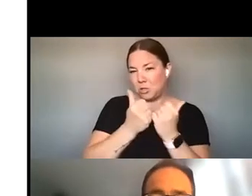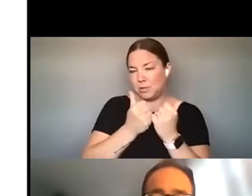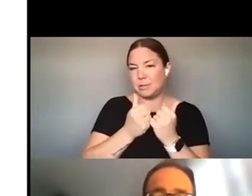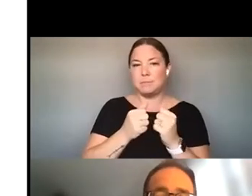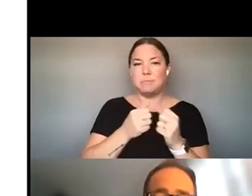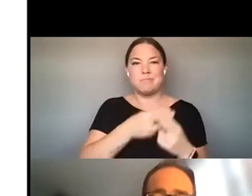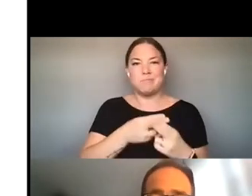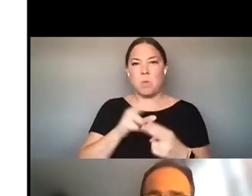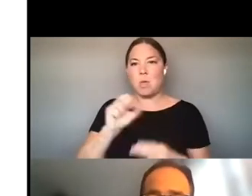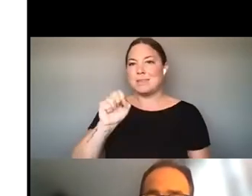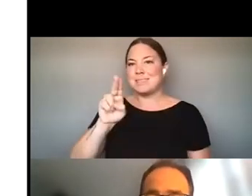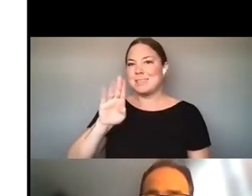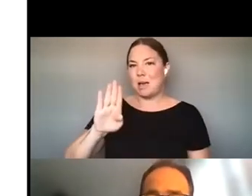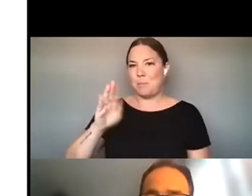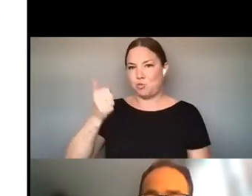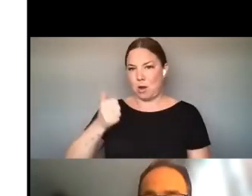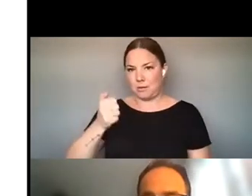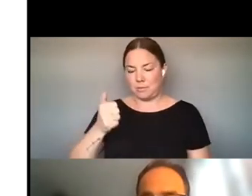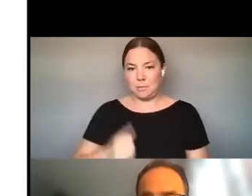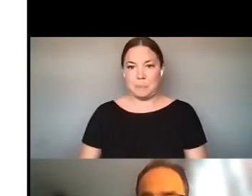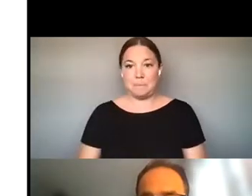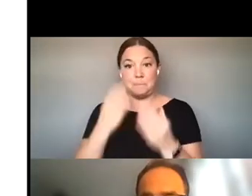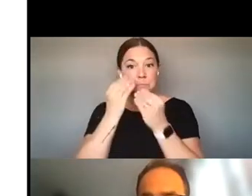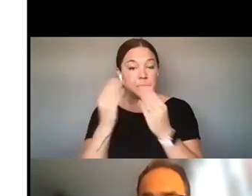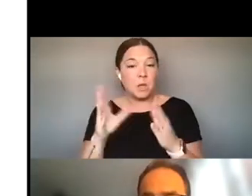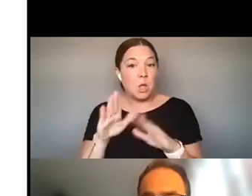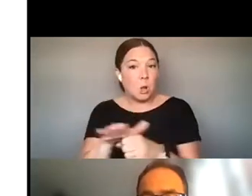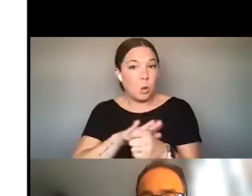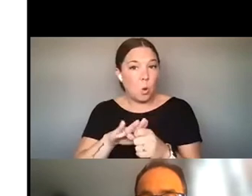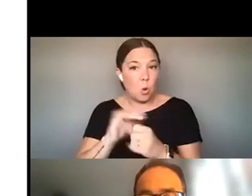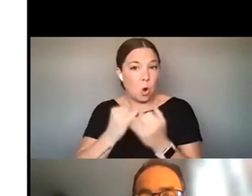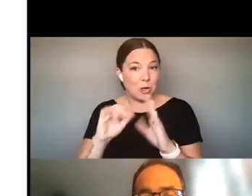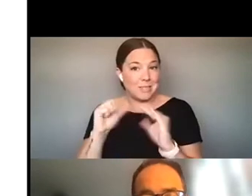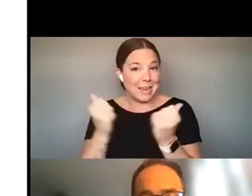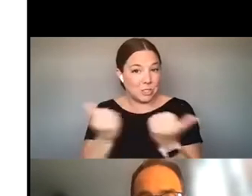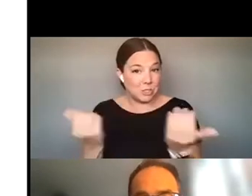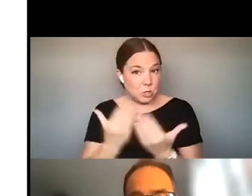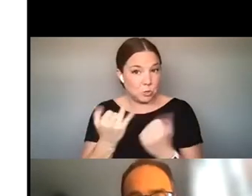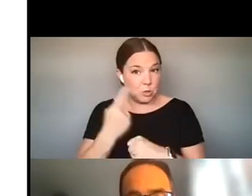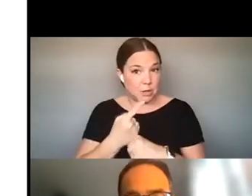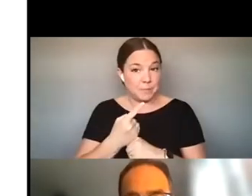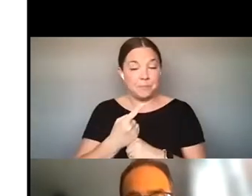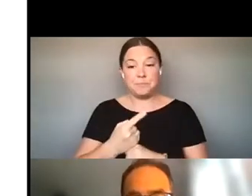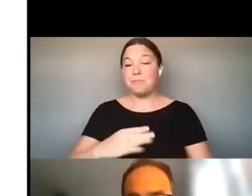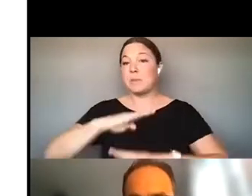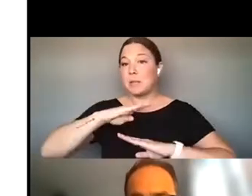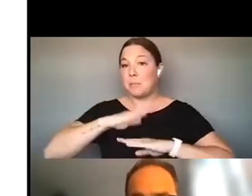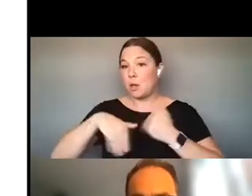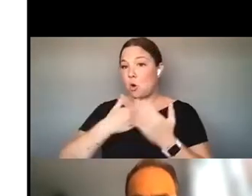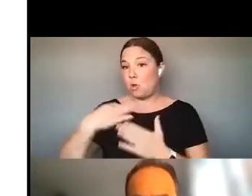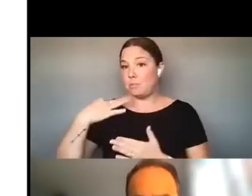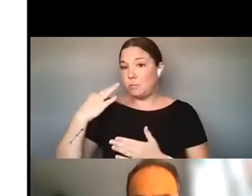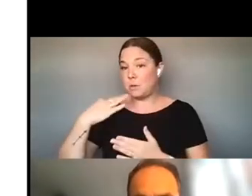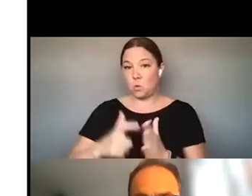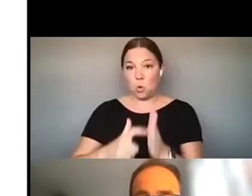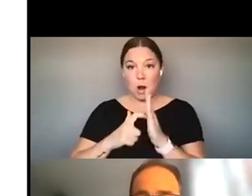A special note to any local arts agencies tuning in. If you meet the eligibility requirements as a local